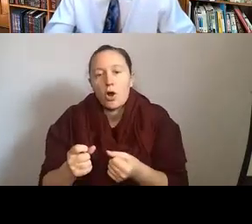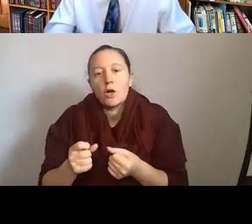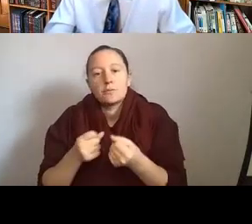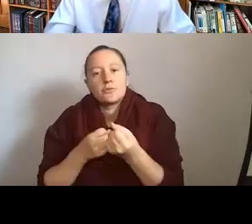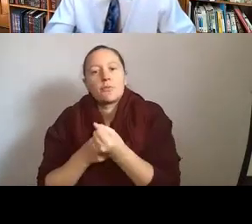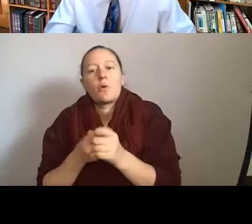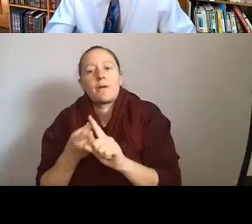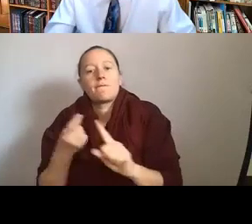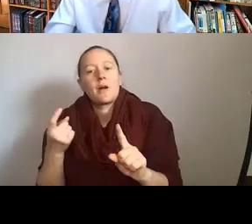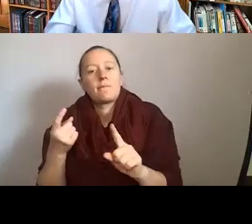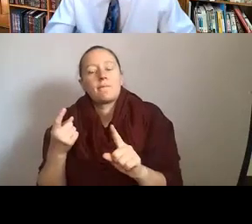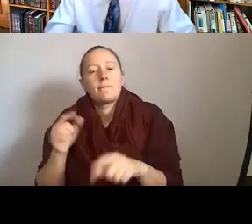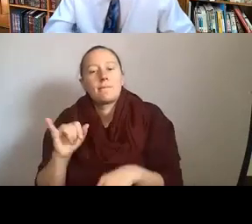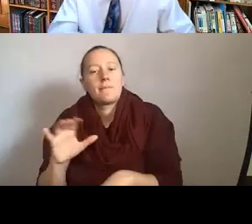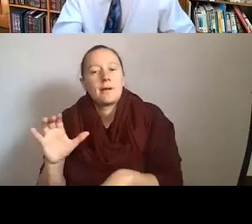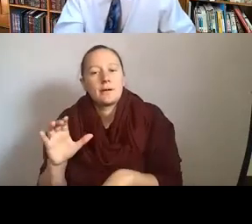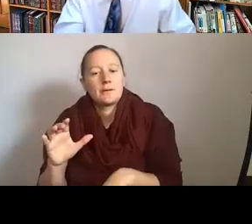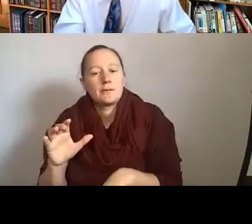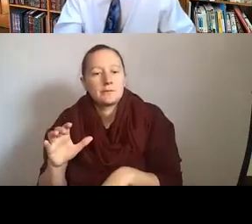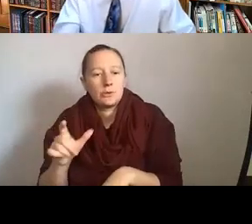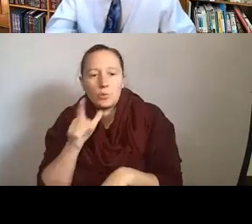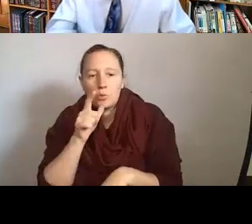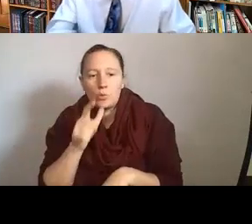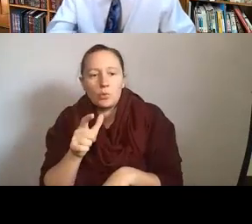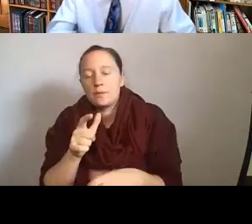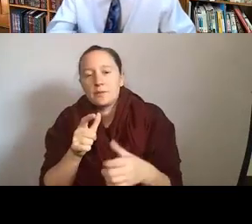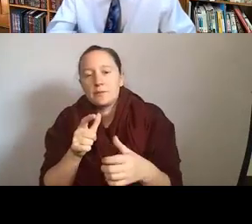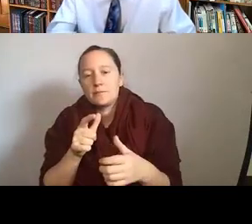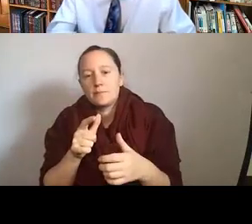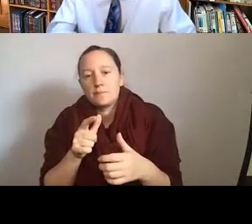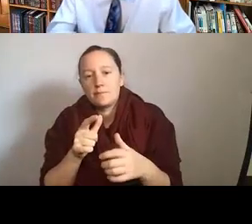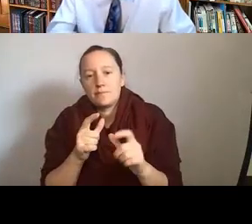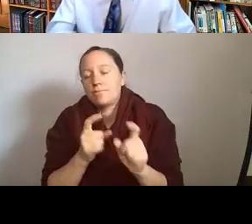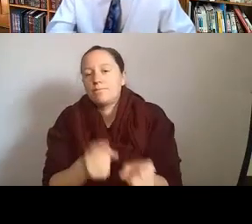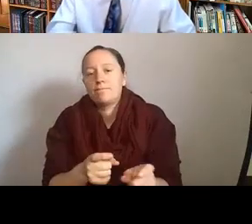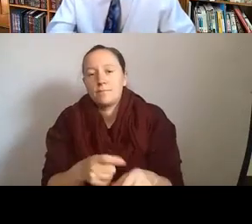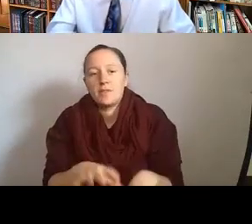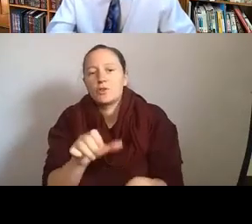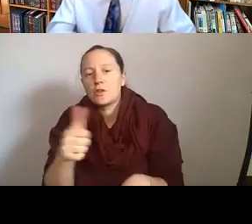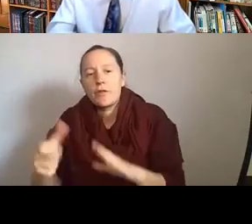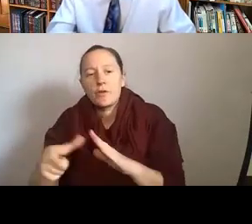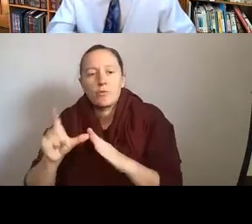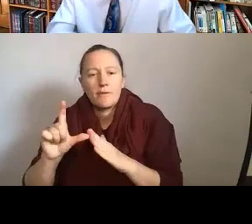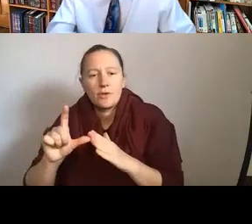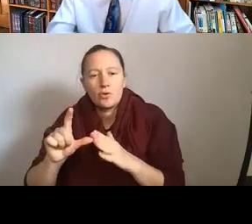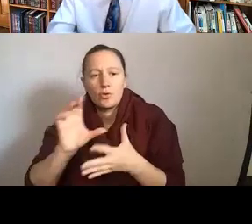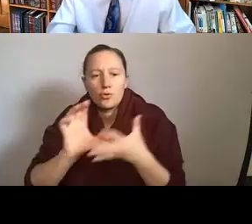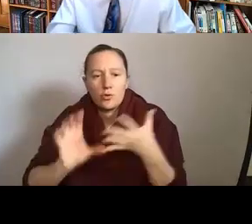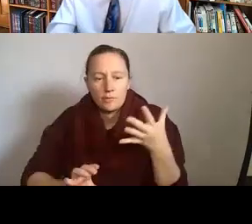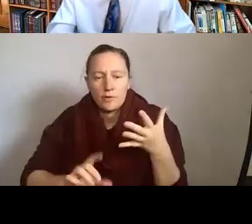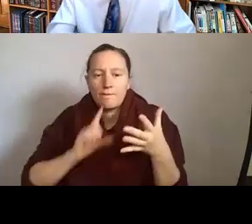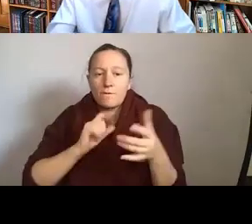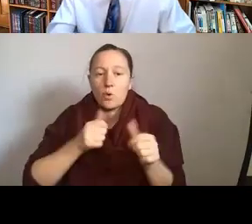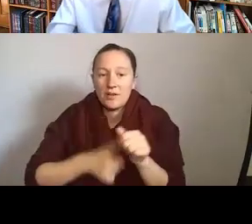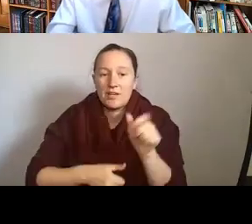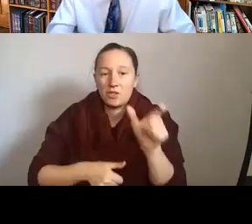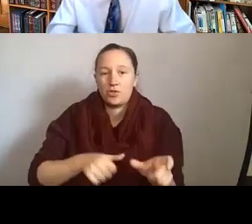to this fellow? There's other review criteria as well. Under each one of these score criteria in